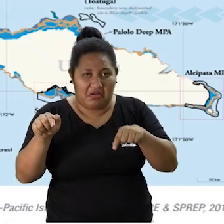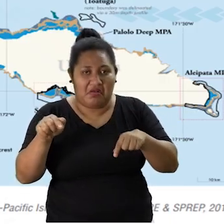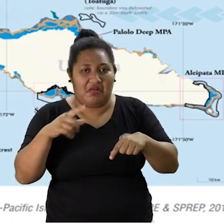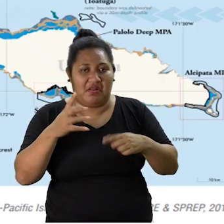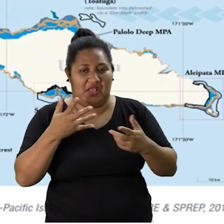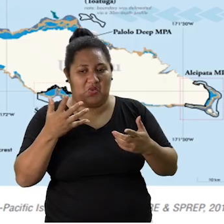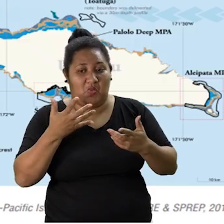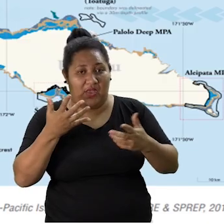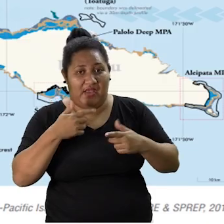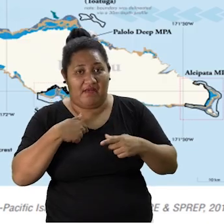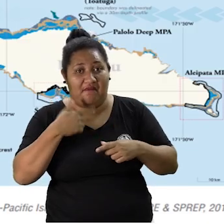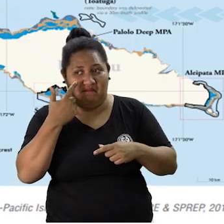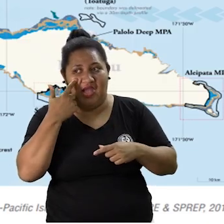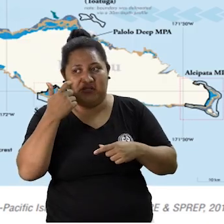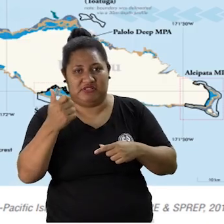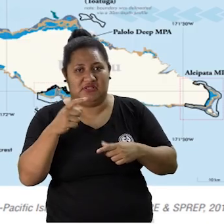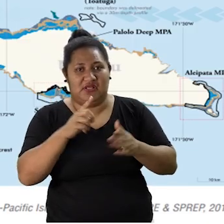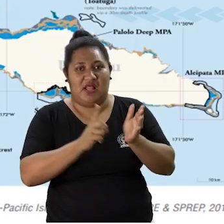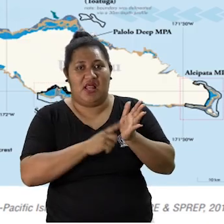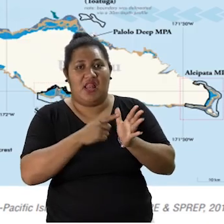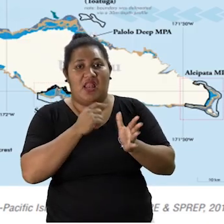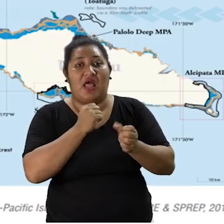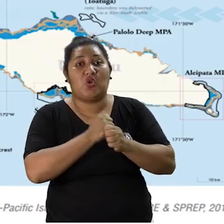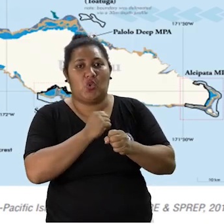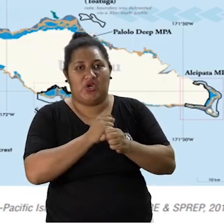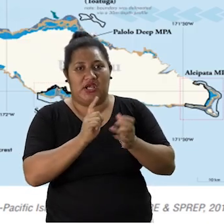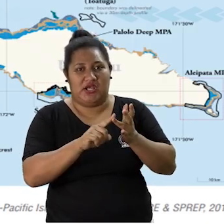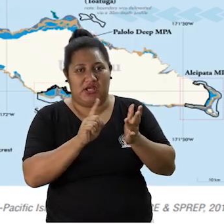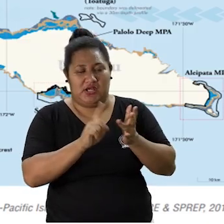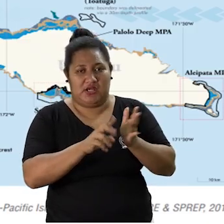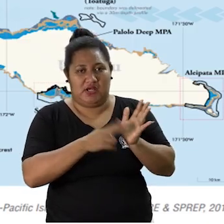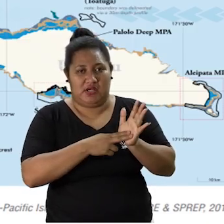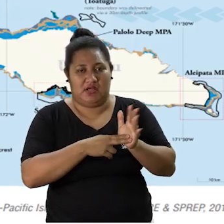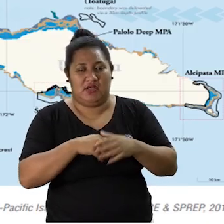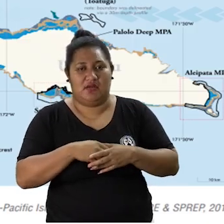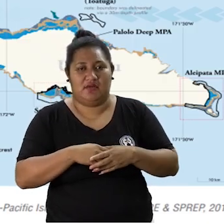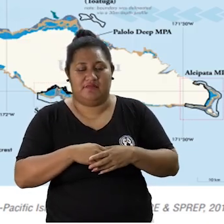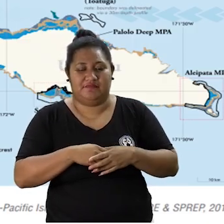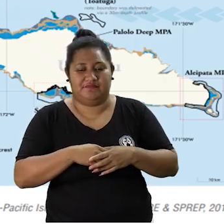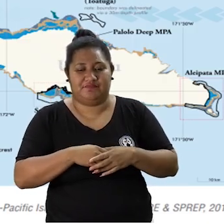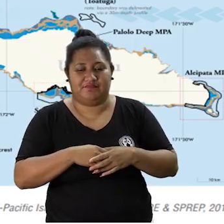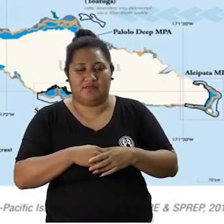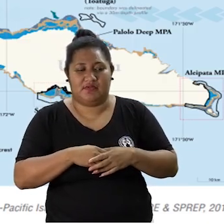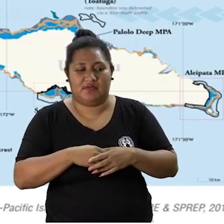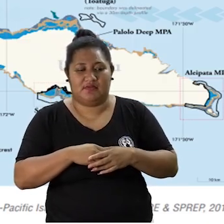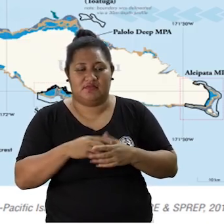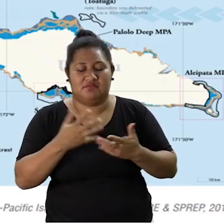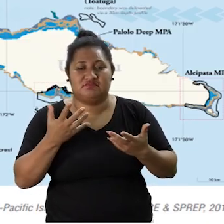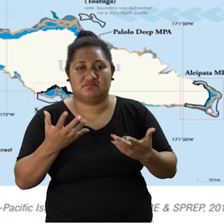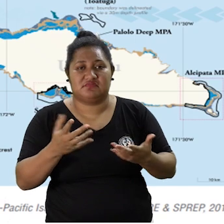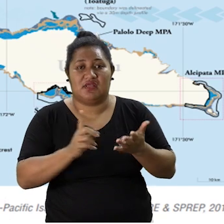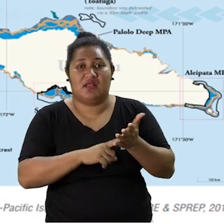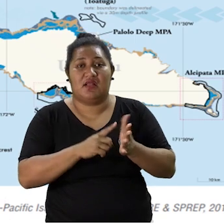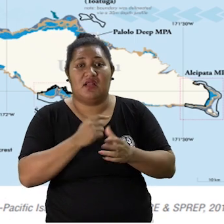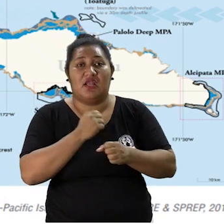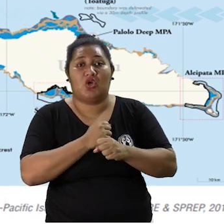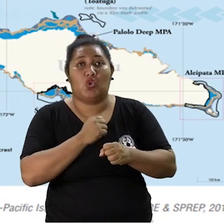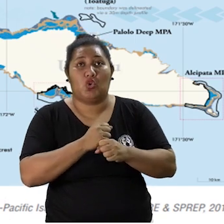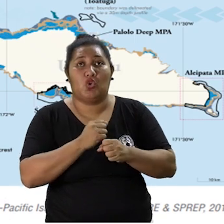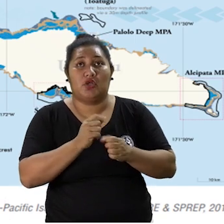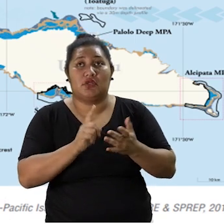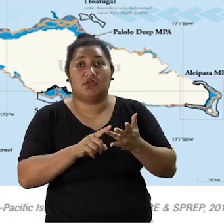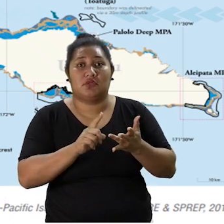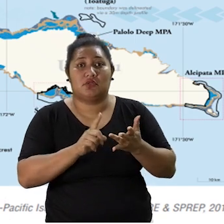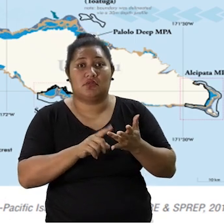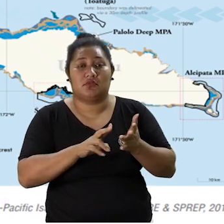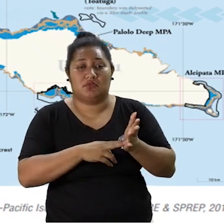feature of the inshore marine environment can be found. Yeah, o le lagoon, e uta fua manono, wha